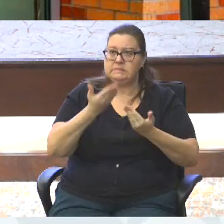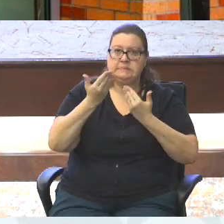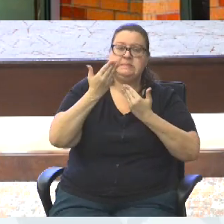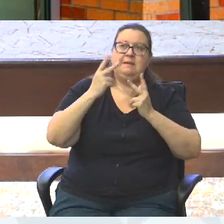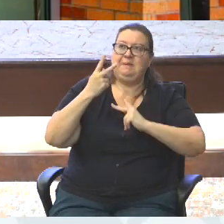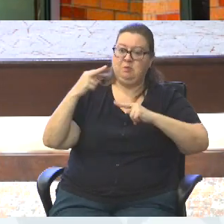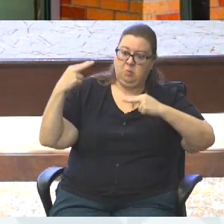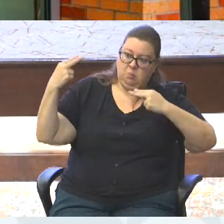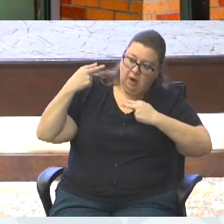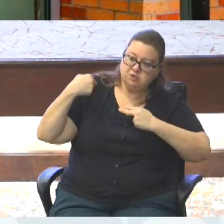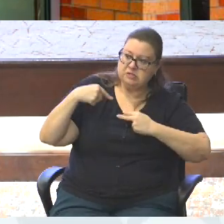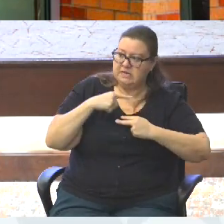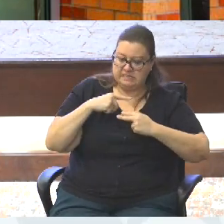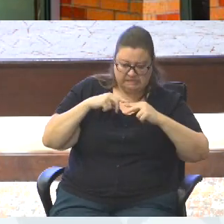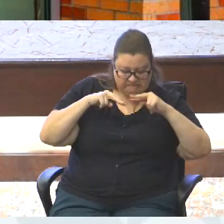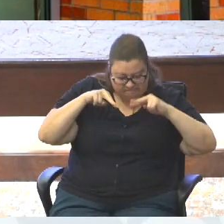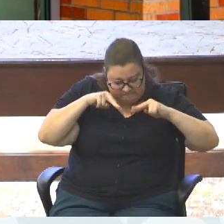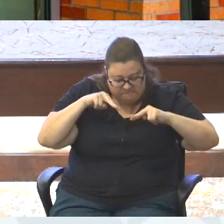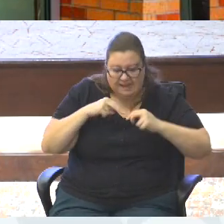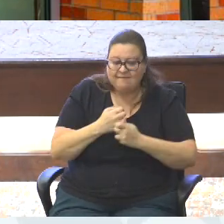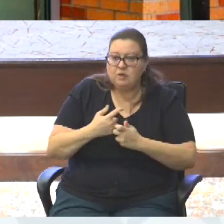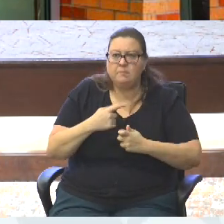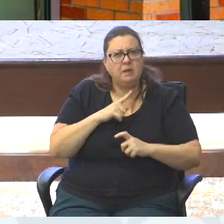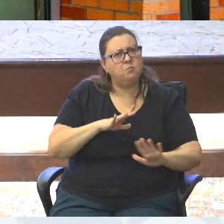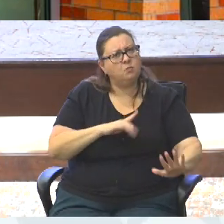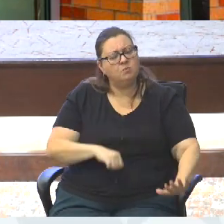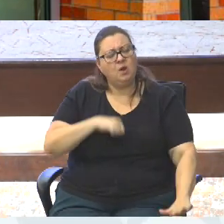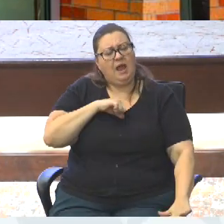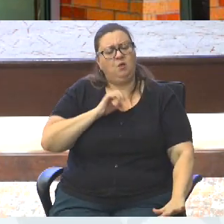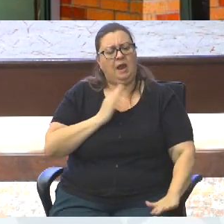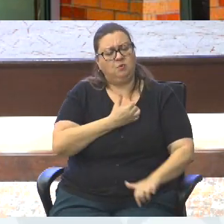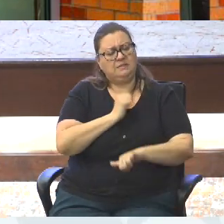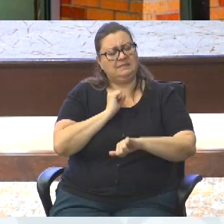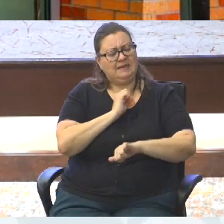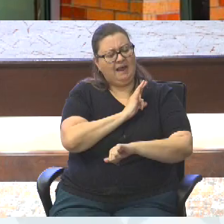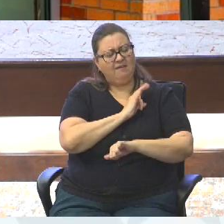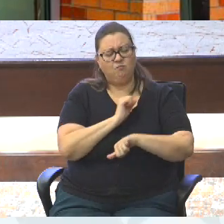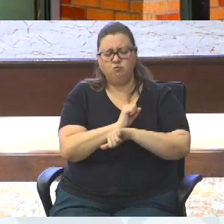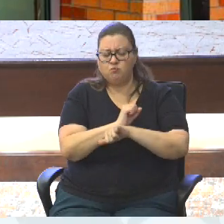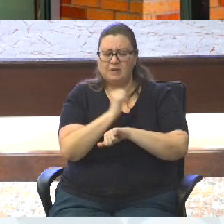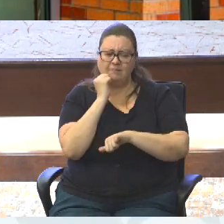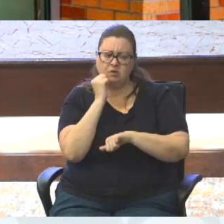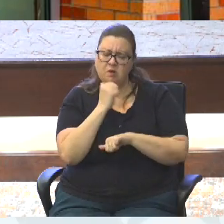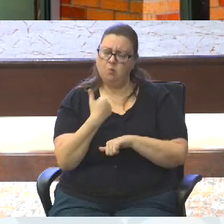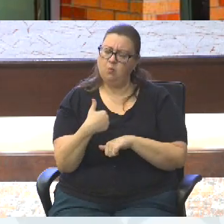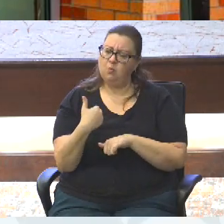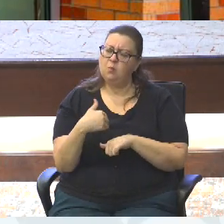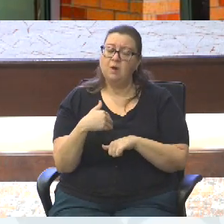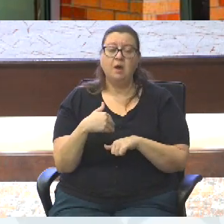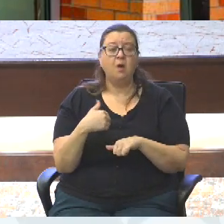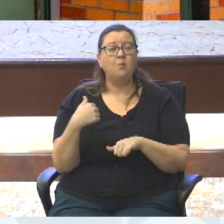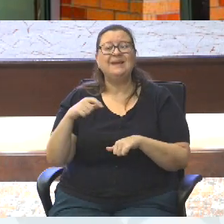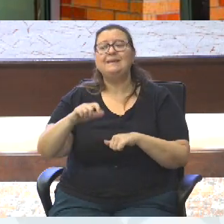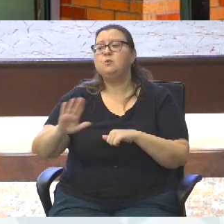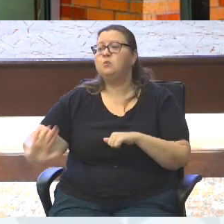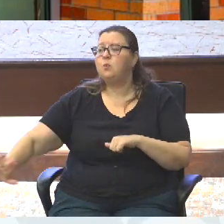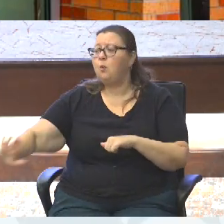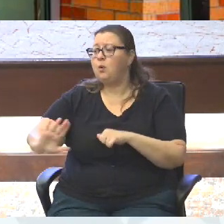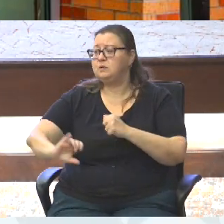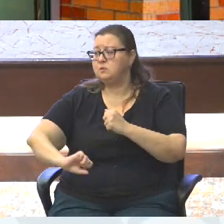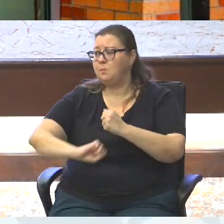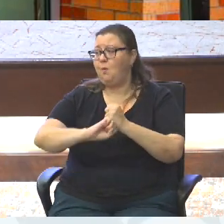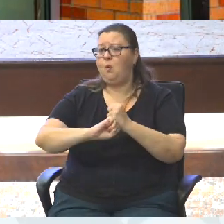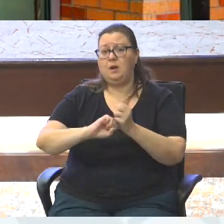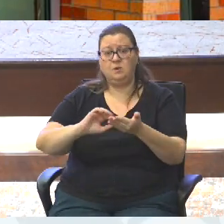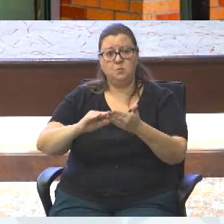scrutiny. However, I'm incredibly proud of the work staff does every day. More than ever, we need the rallying support of the